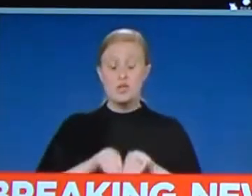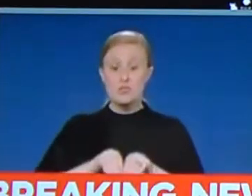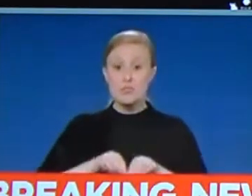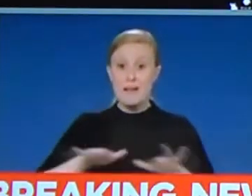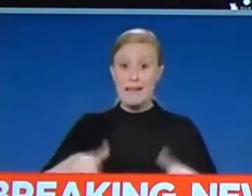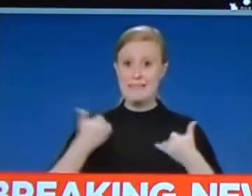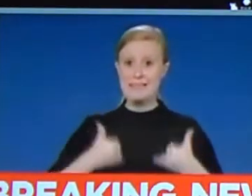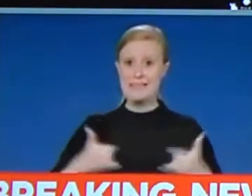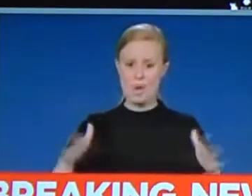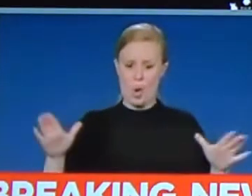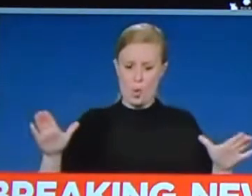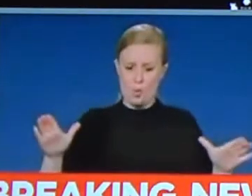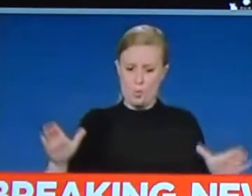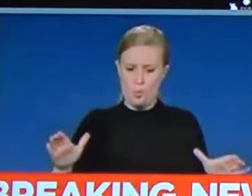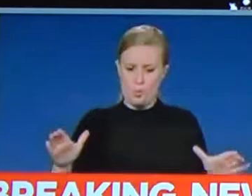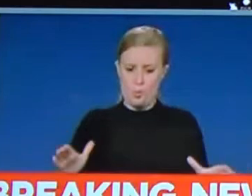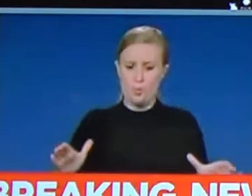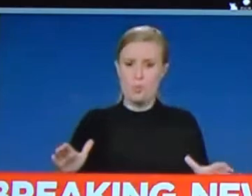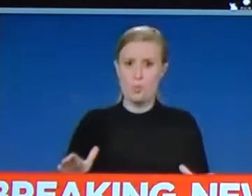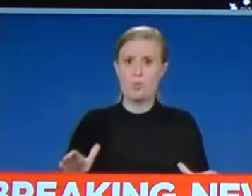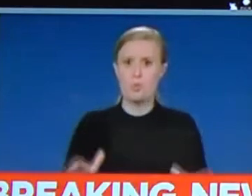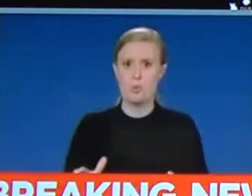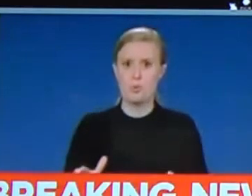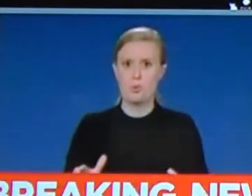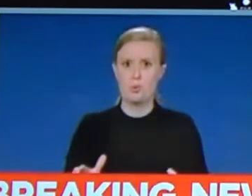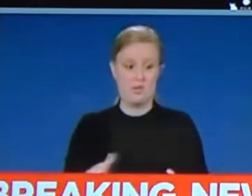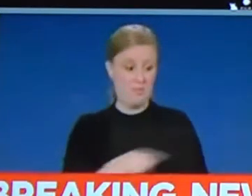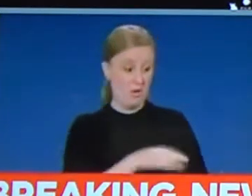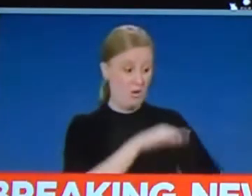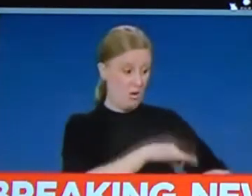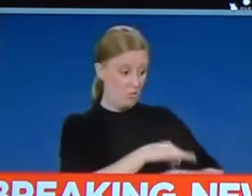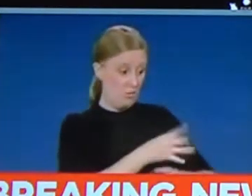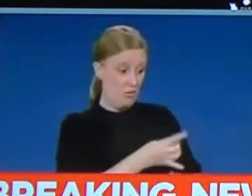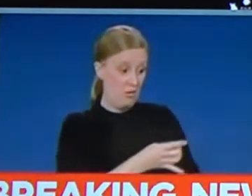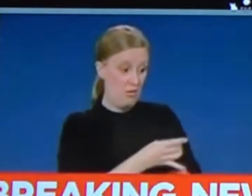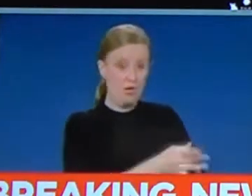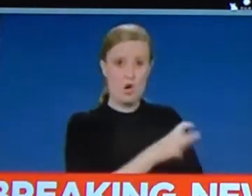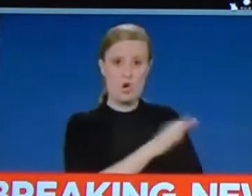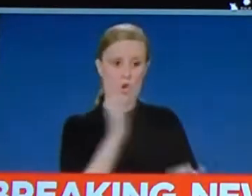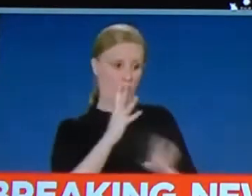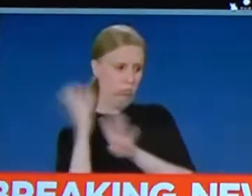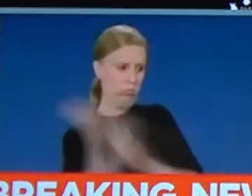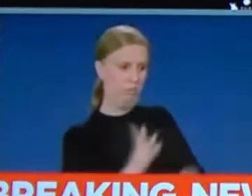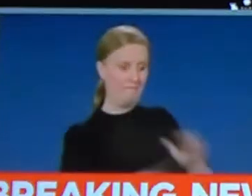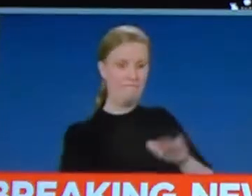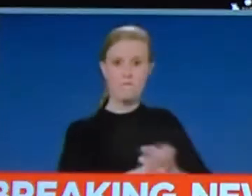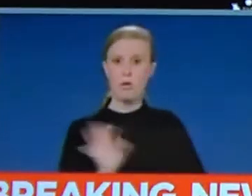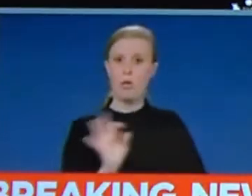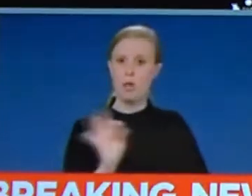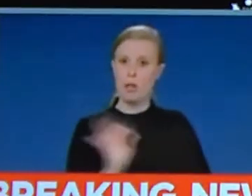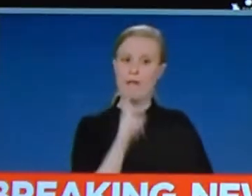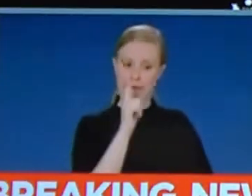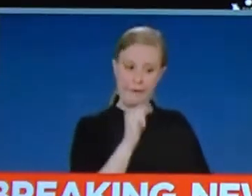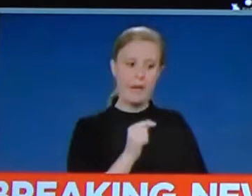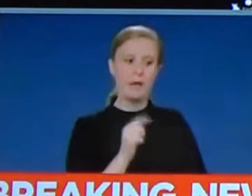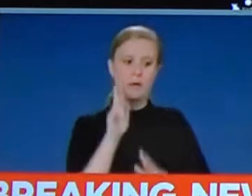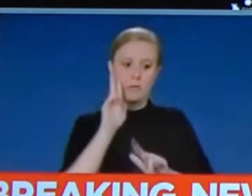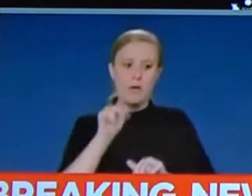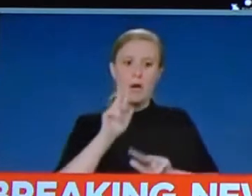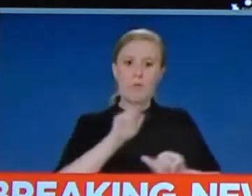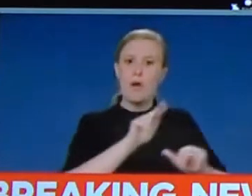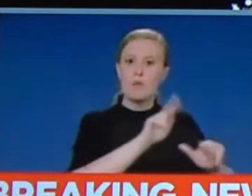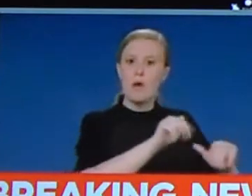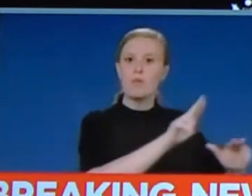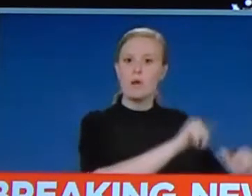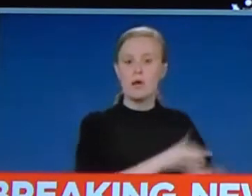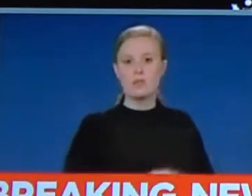I thank Australians for their support. The rate of growth, as we've seen, particularly over the course of this week, has fallen to, on a daily basis,